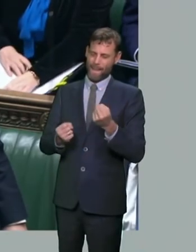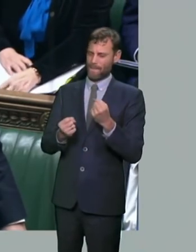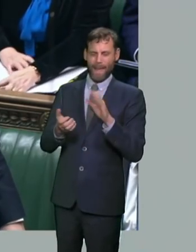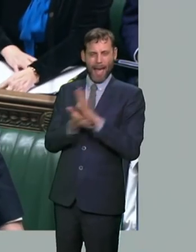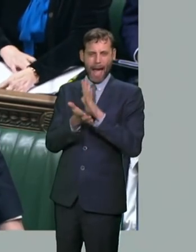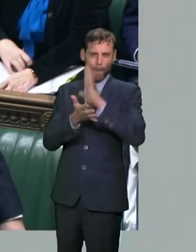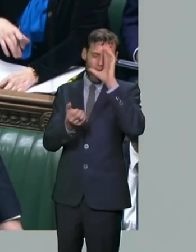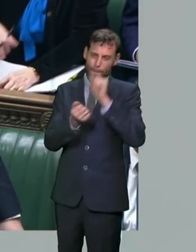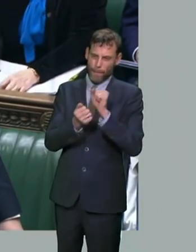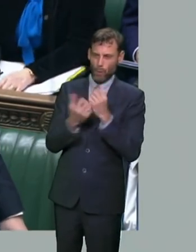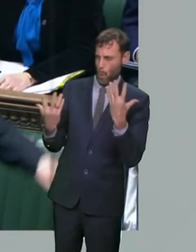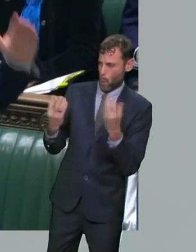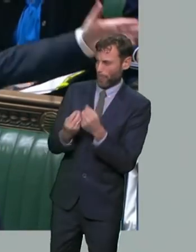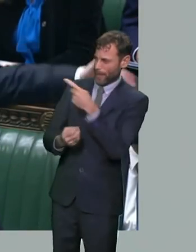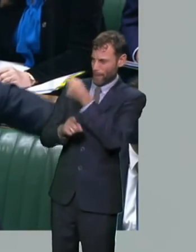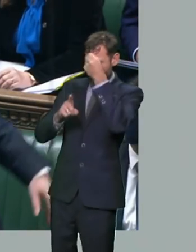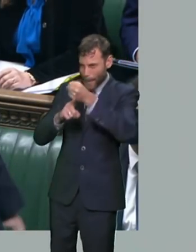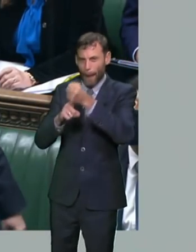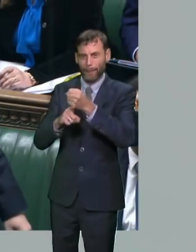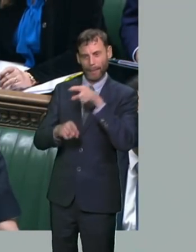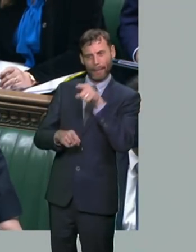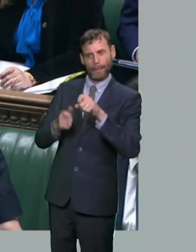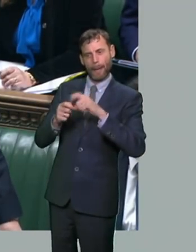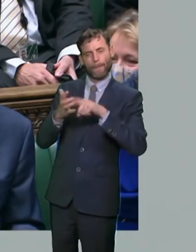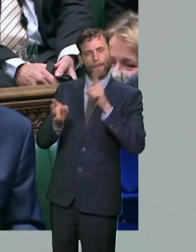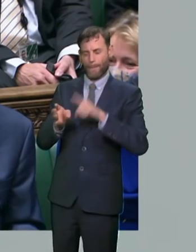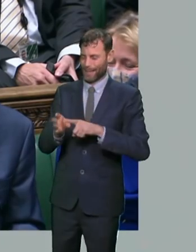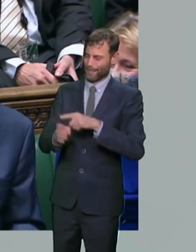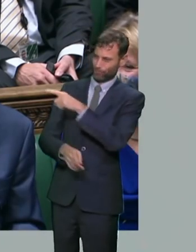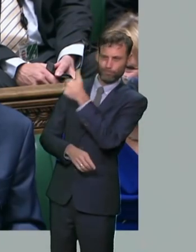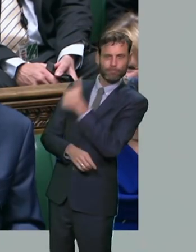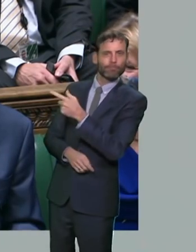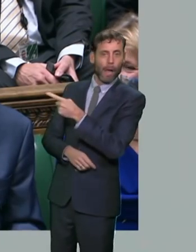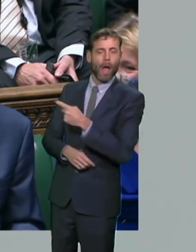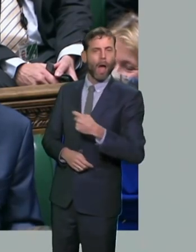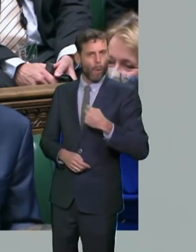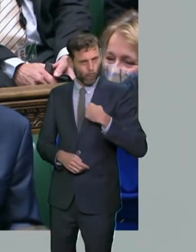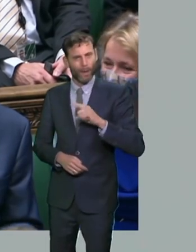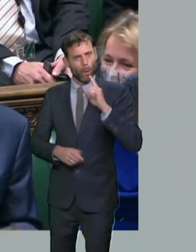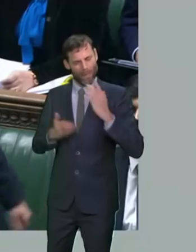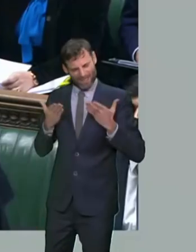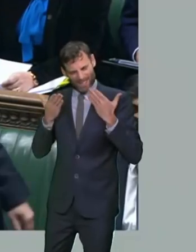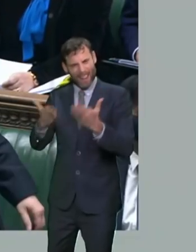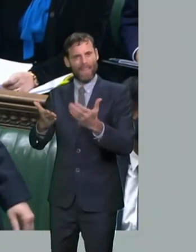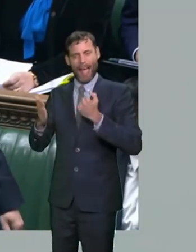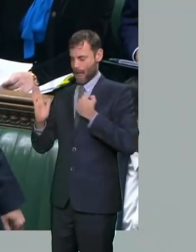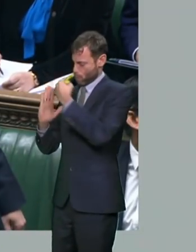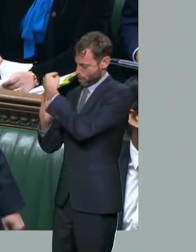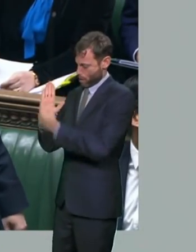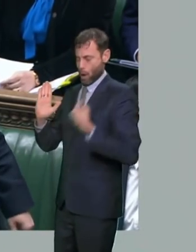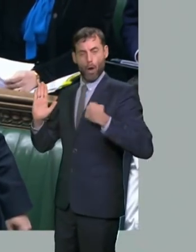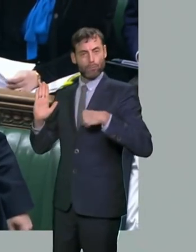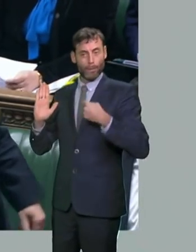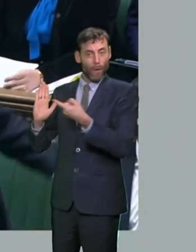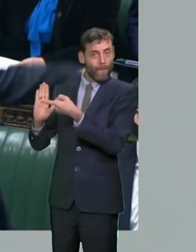of campaigning with my old friend in Bexley and Sidcup. I can tell him that we are delivering on our agenda for the